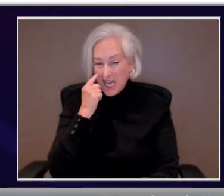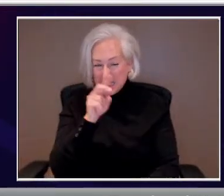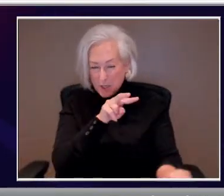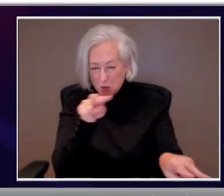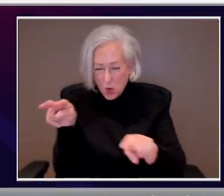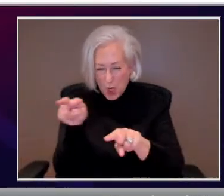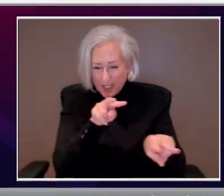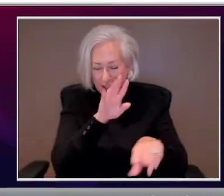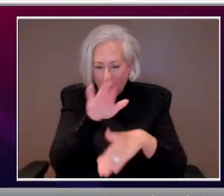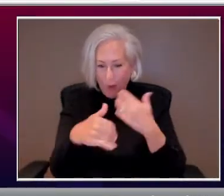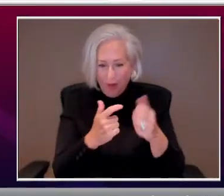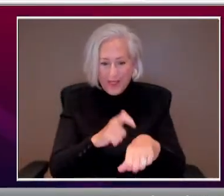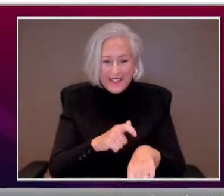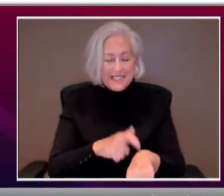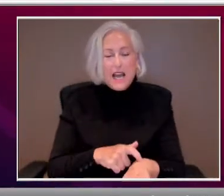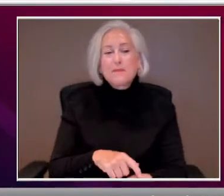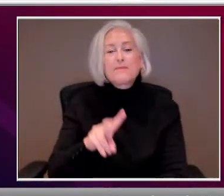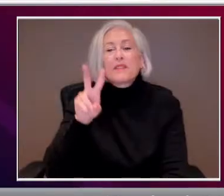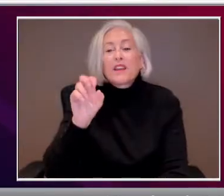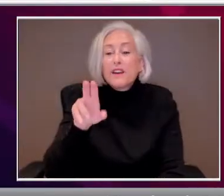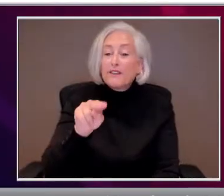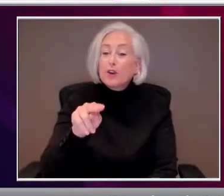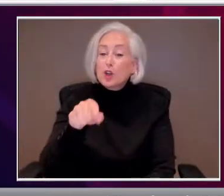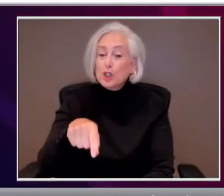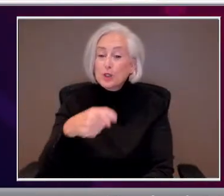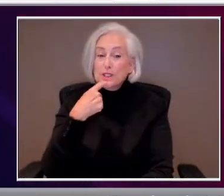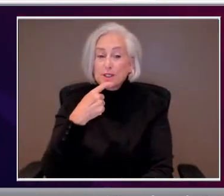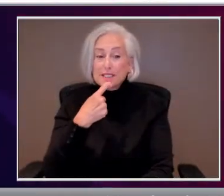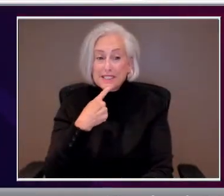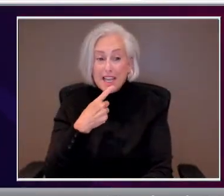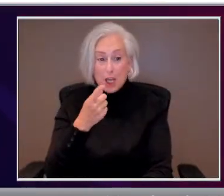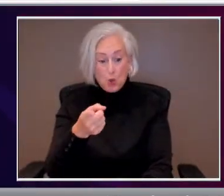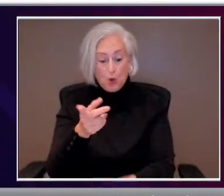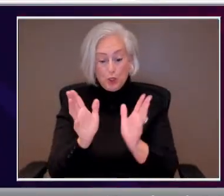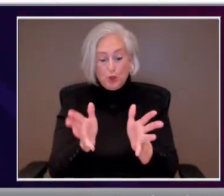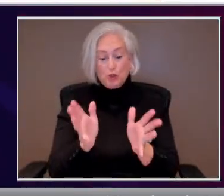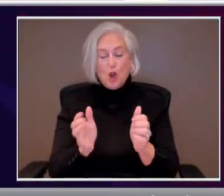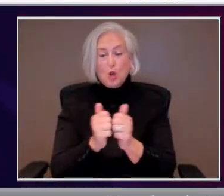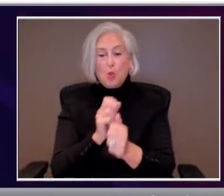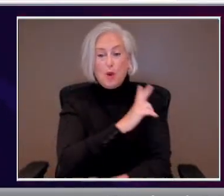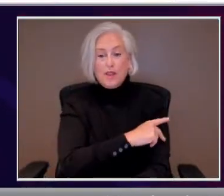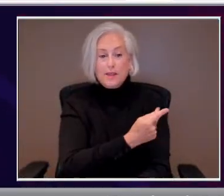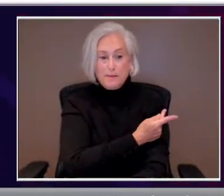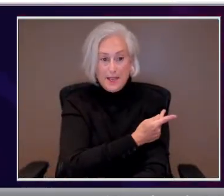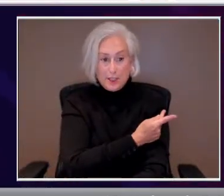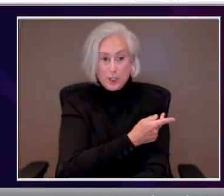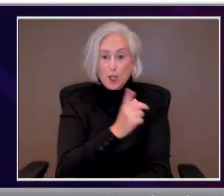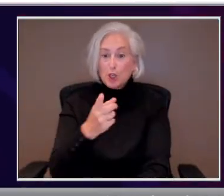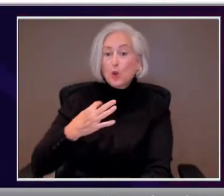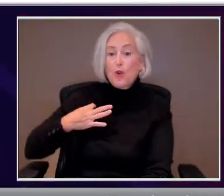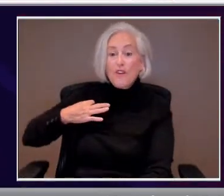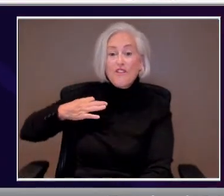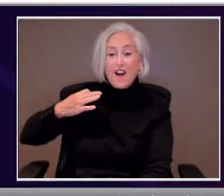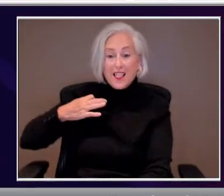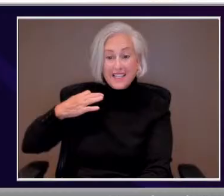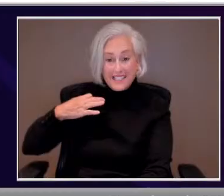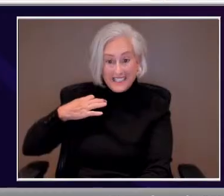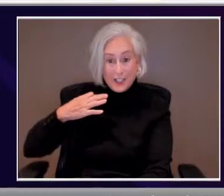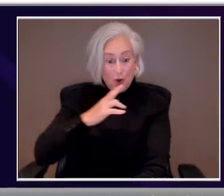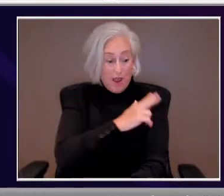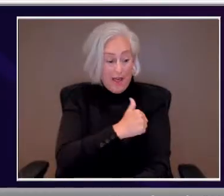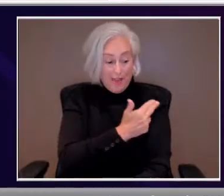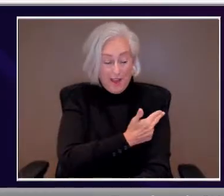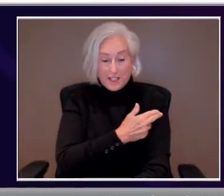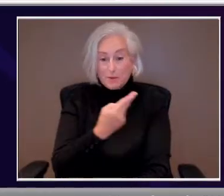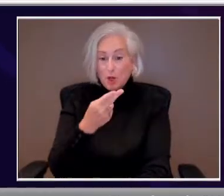should tell our audience, because you mentioned when you talk to patients, you spend a lot of time voluntarily at the hospital in Hayes as well. What do